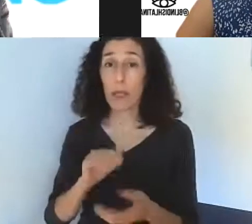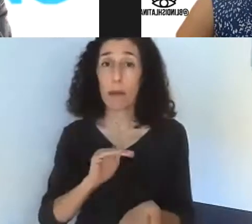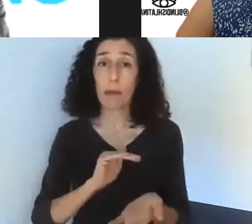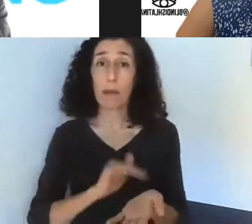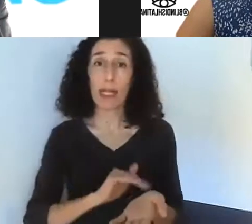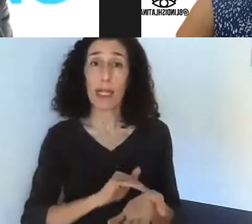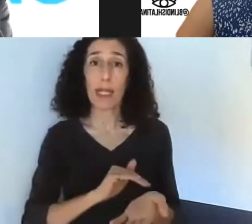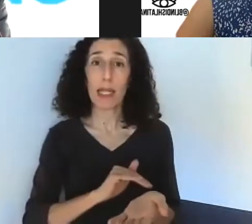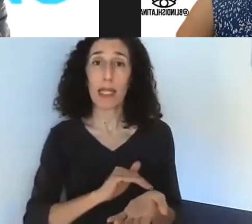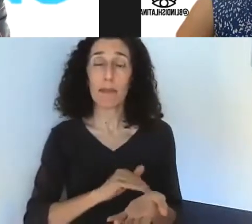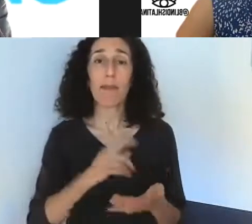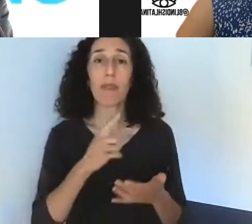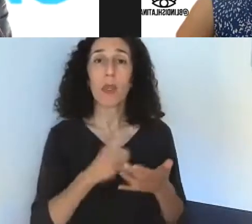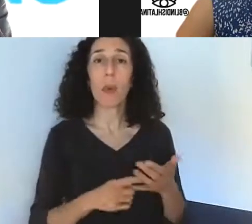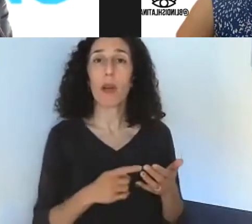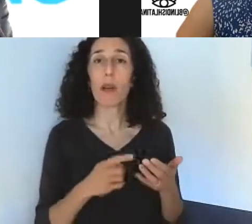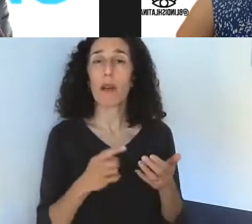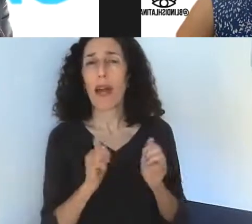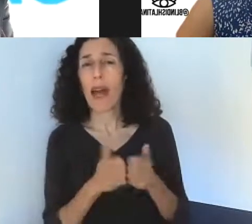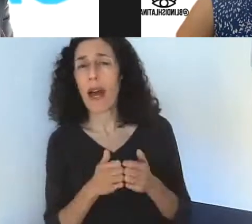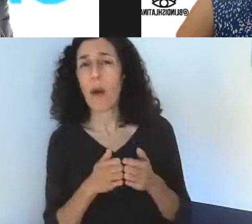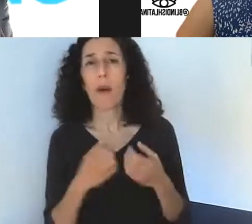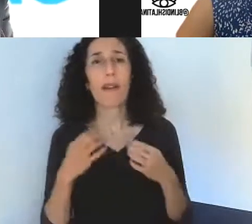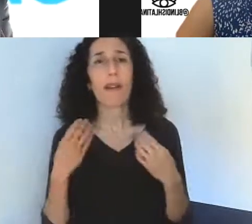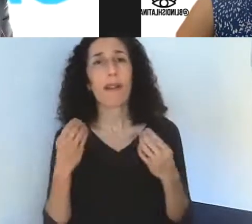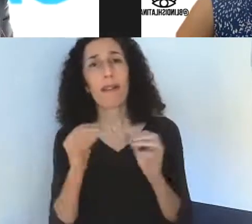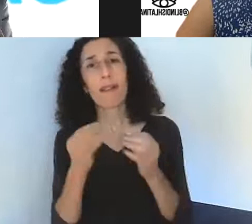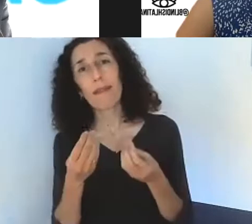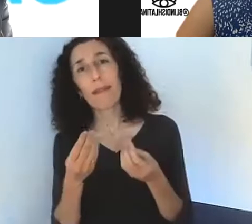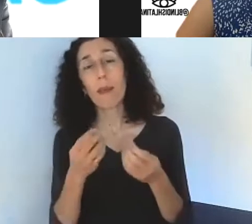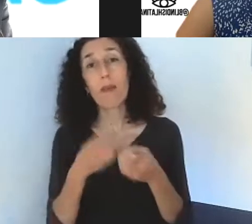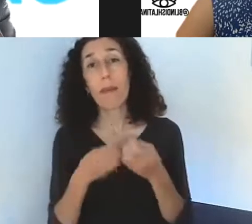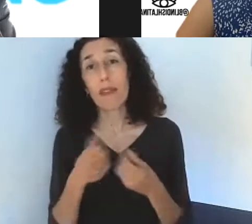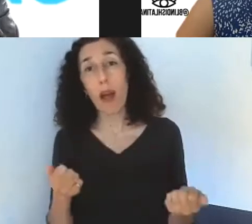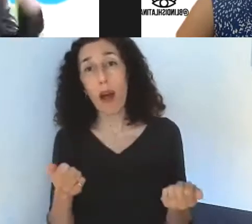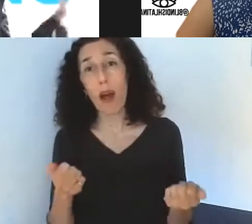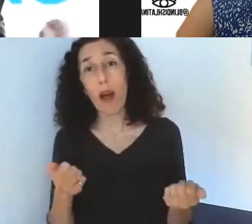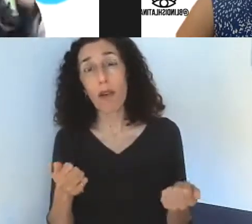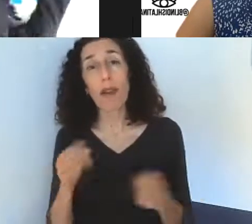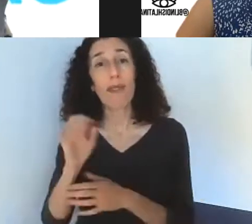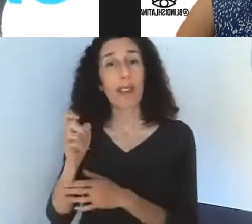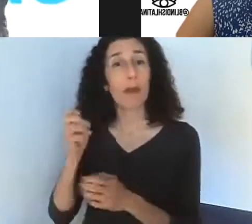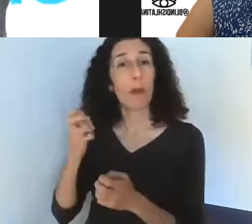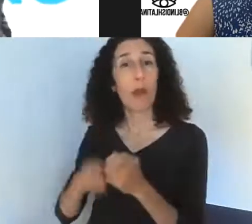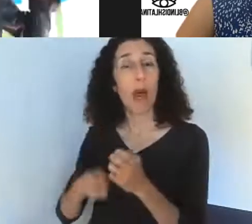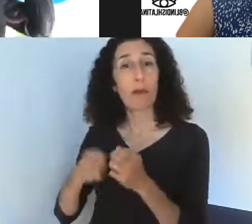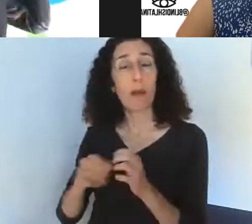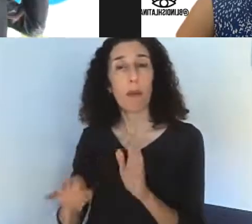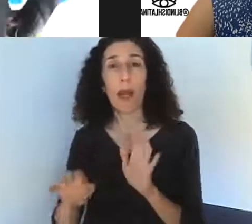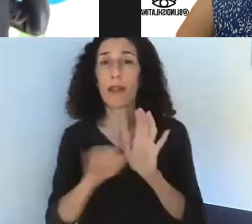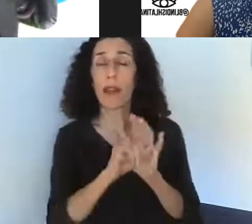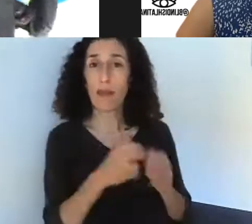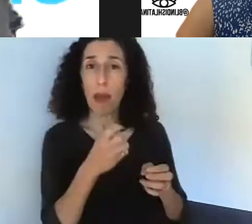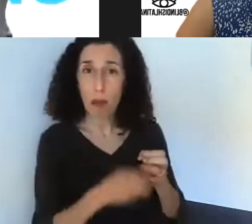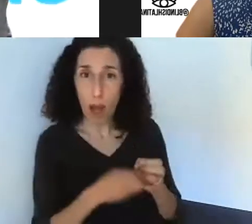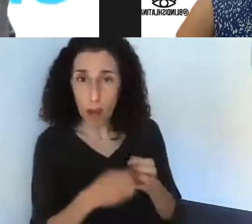after injury or illness. The way that I lost my hearing, I would not be here today 50 or 100 years ago